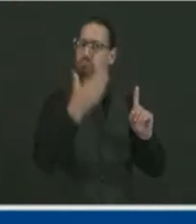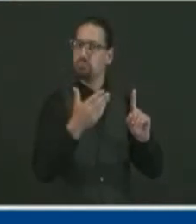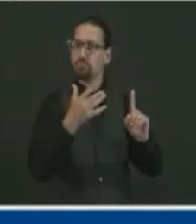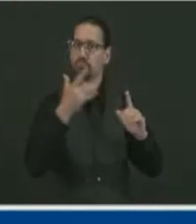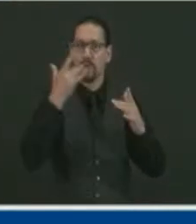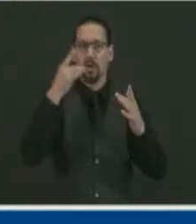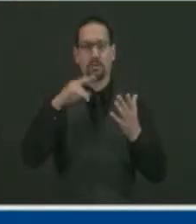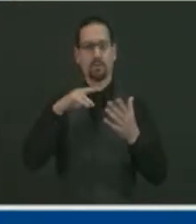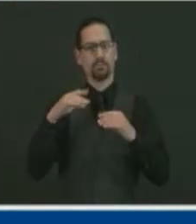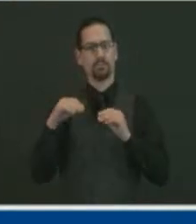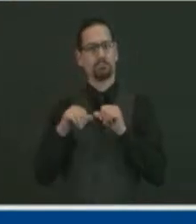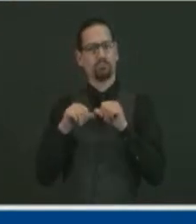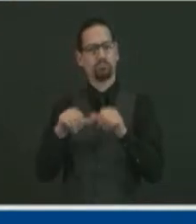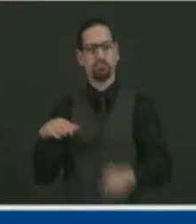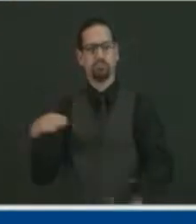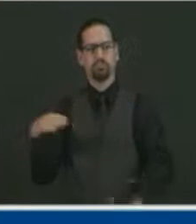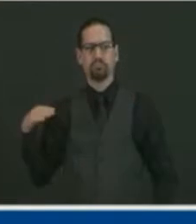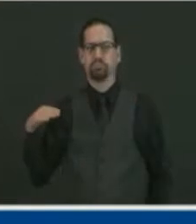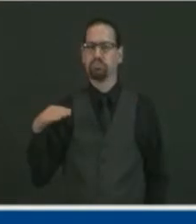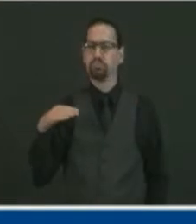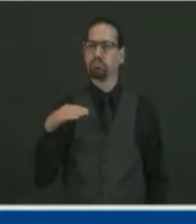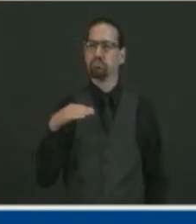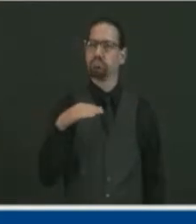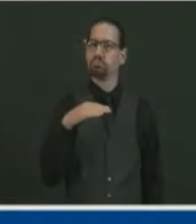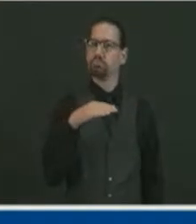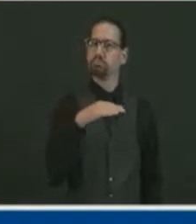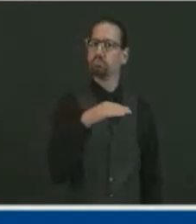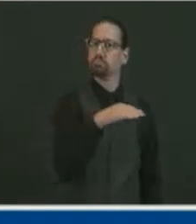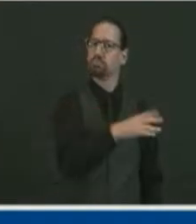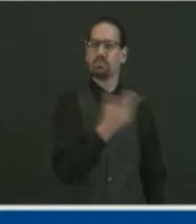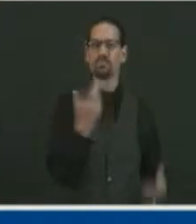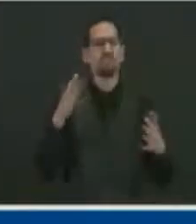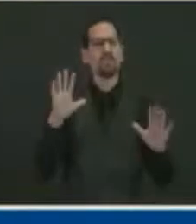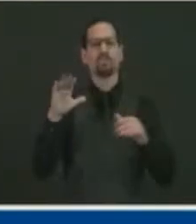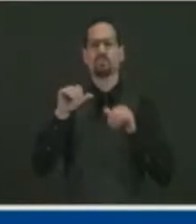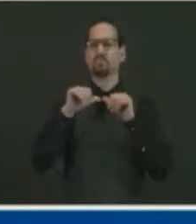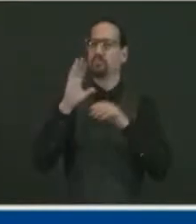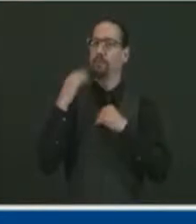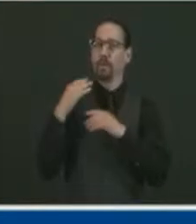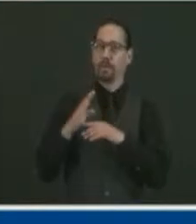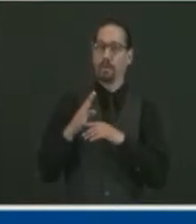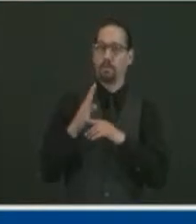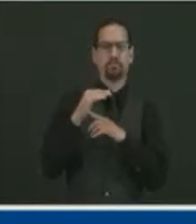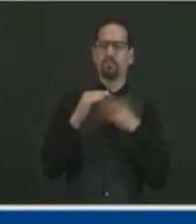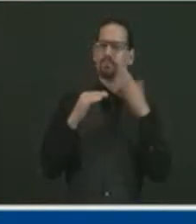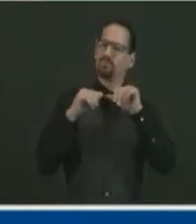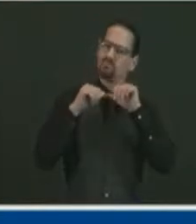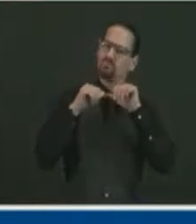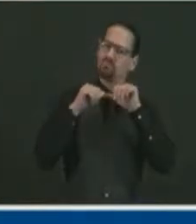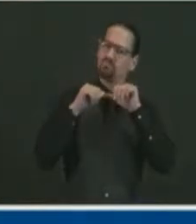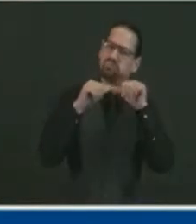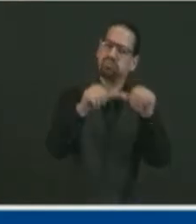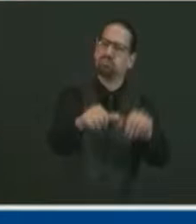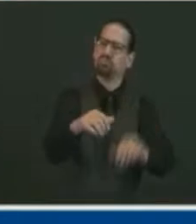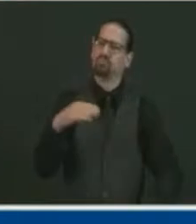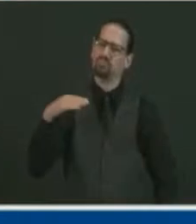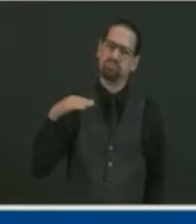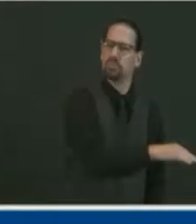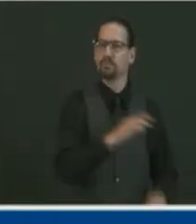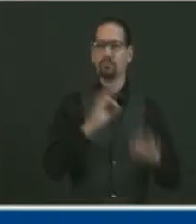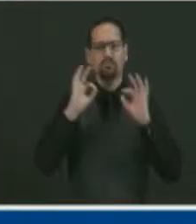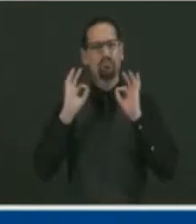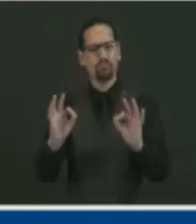of a plateau and a stabilizing. And it's particularly important because we started phase 1 more than 2 weeks